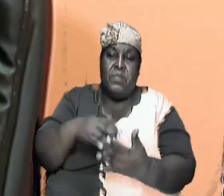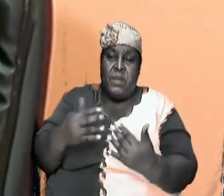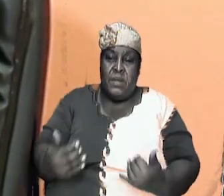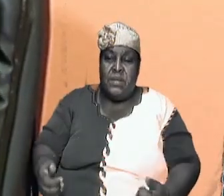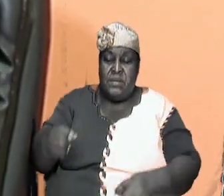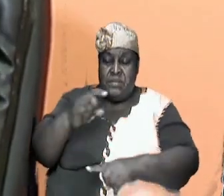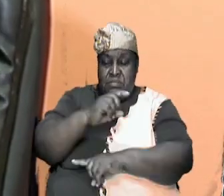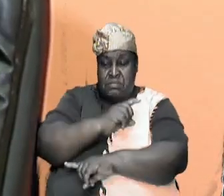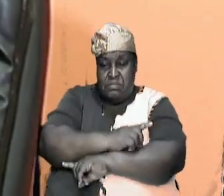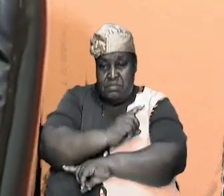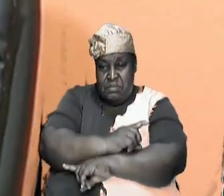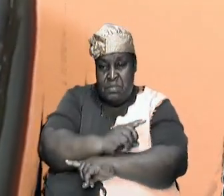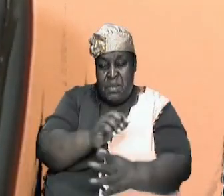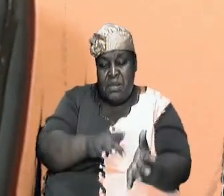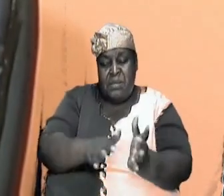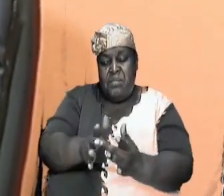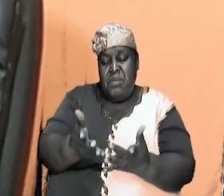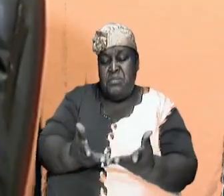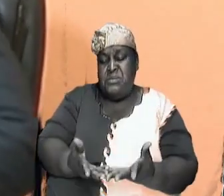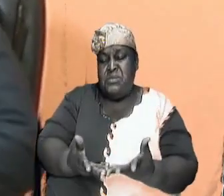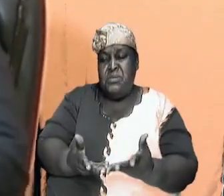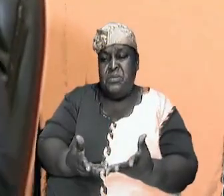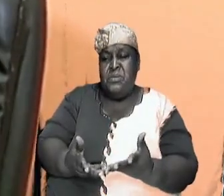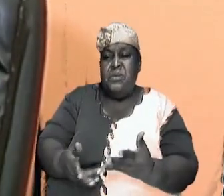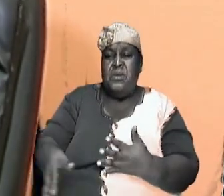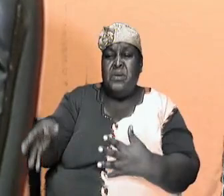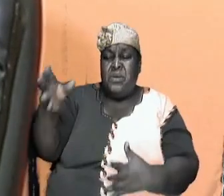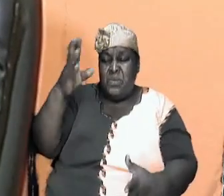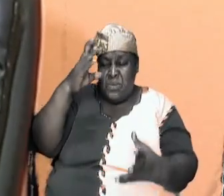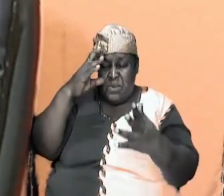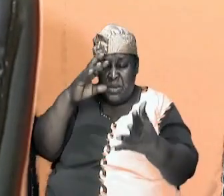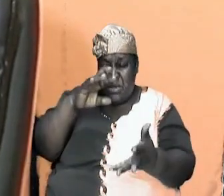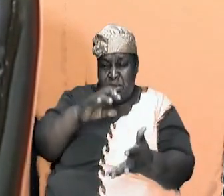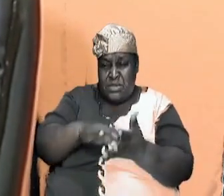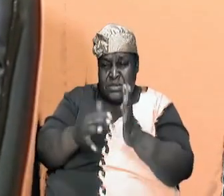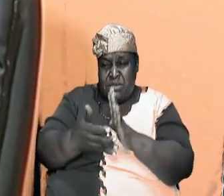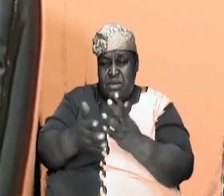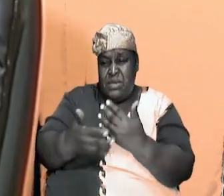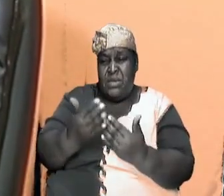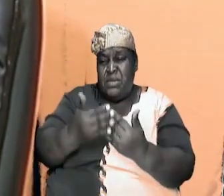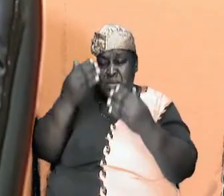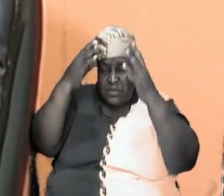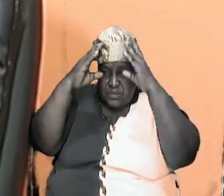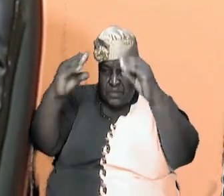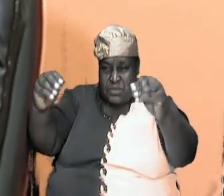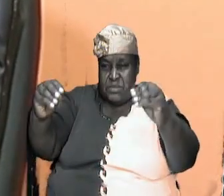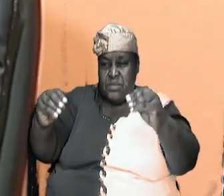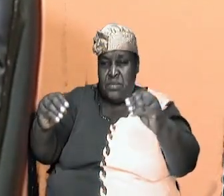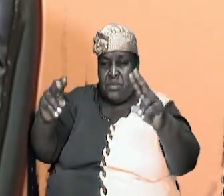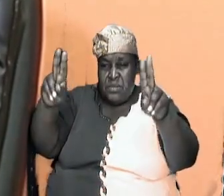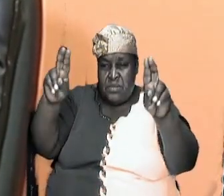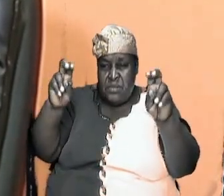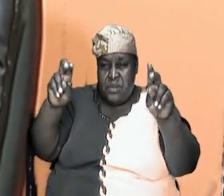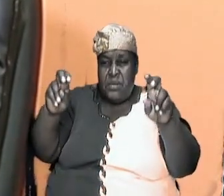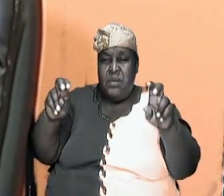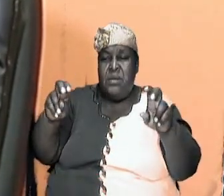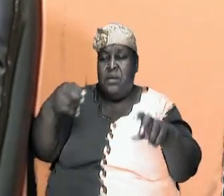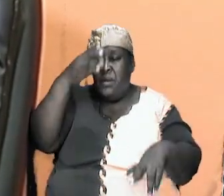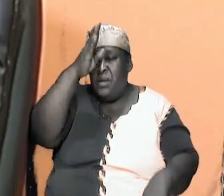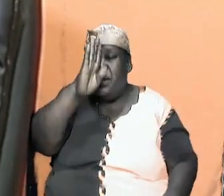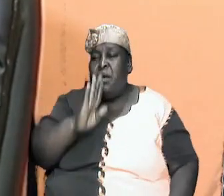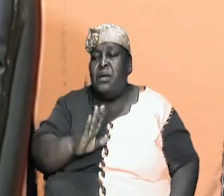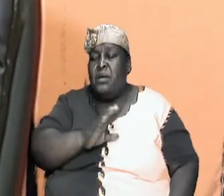today's Bible study, we're going to be looking at a simple topic entitled The Mind of